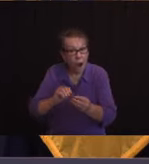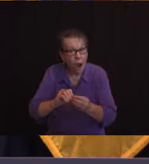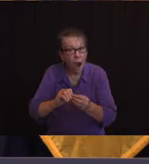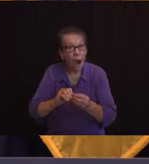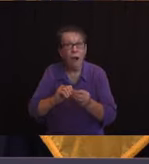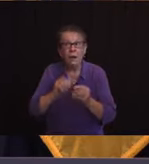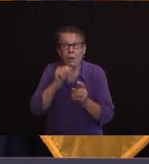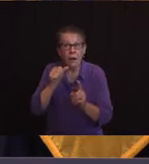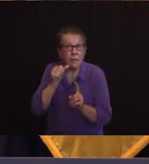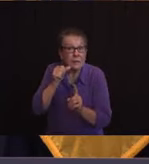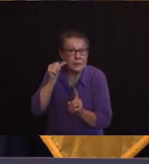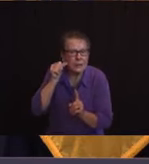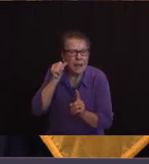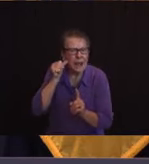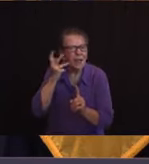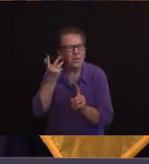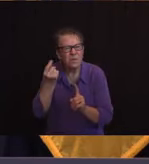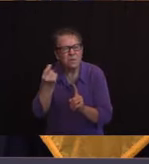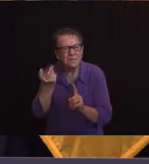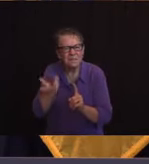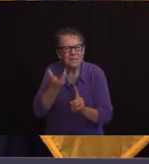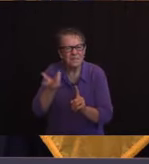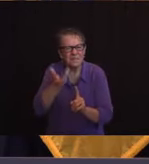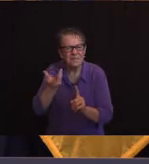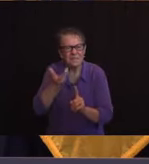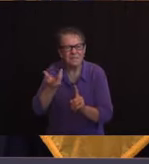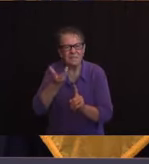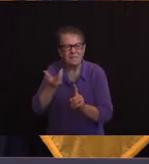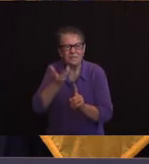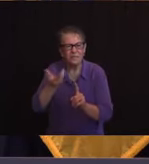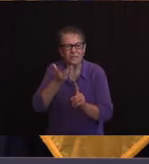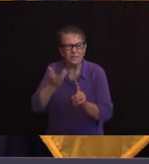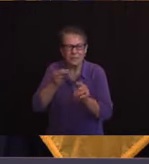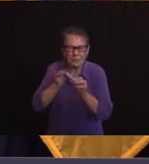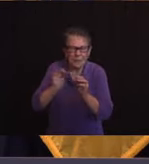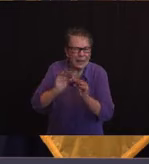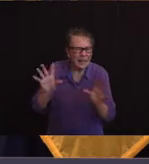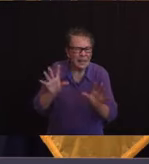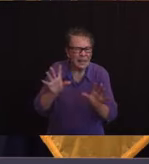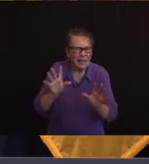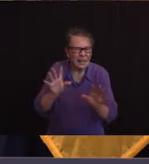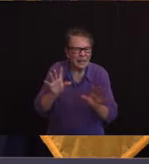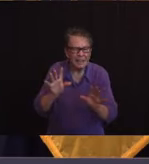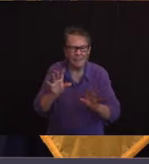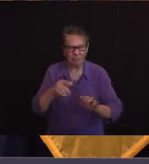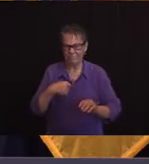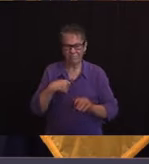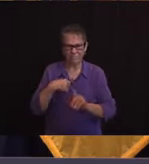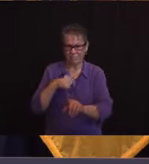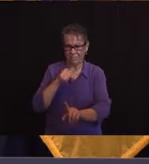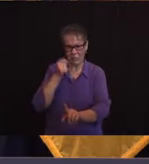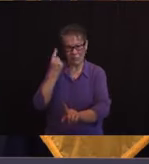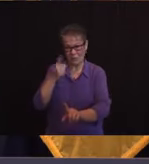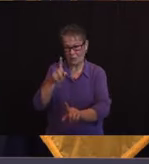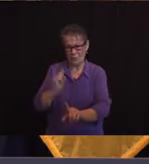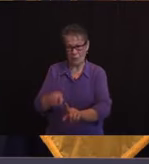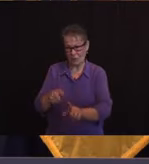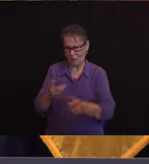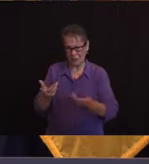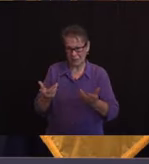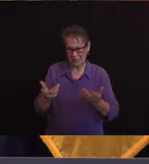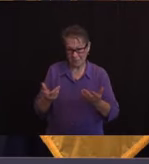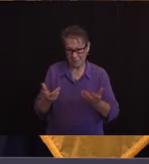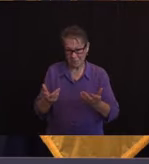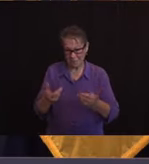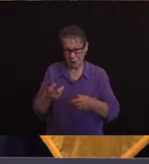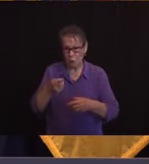the positives, again, it's possible I'm not understanding you, but the positives that we announce are